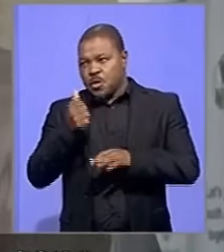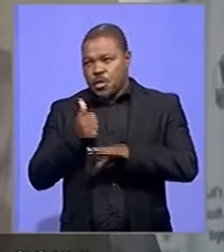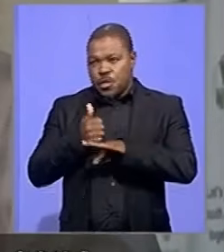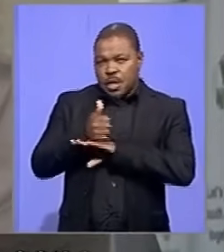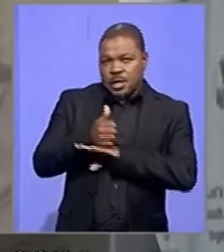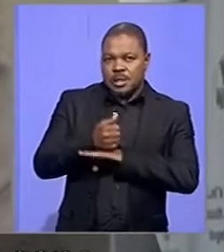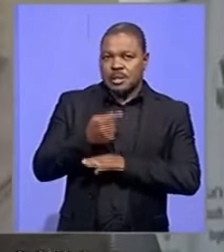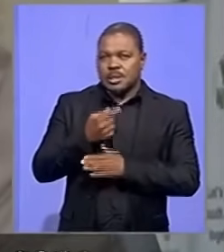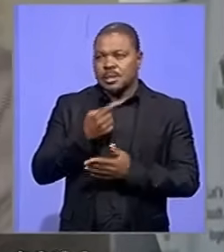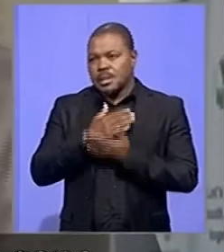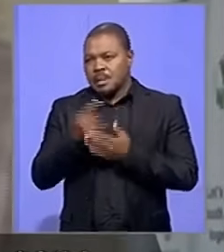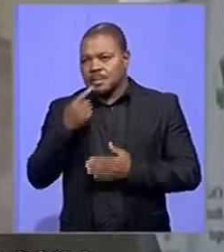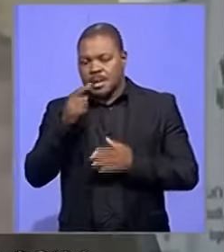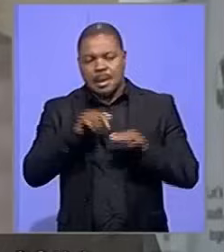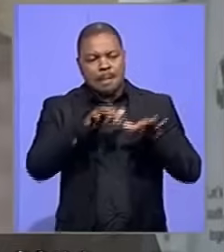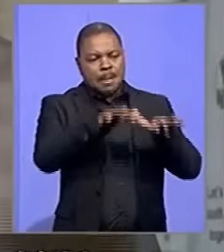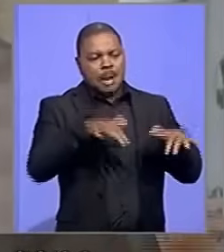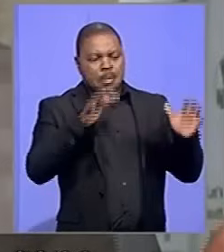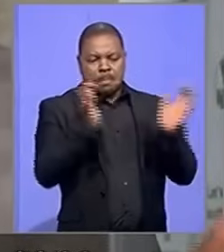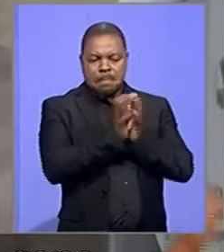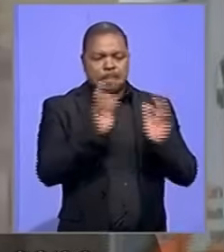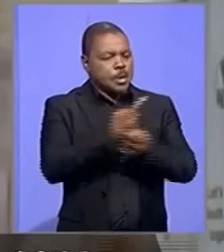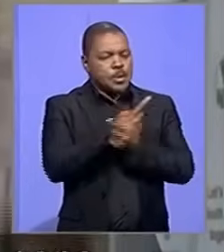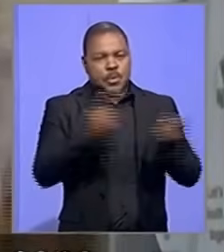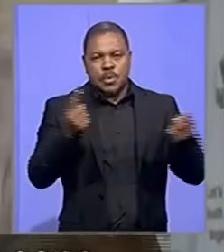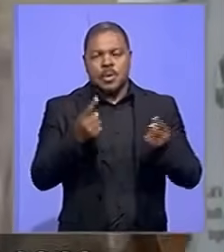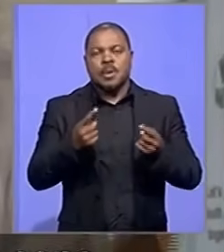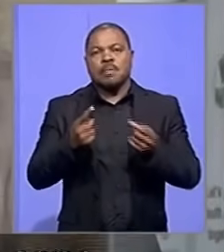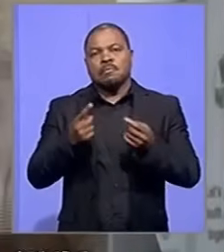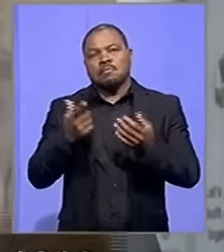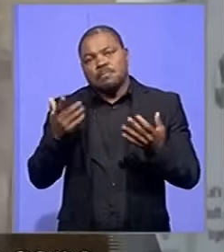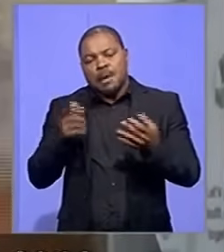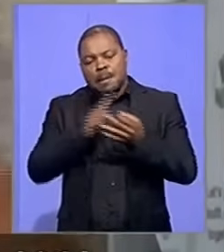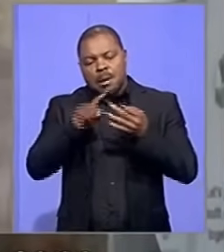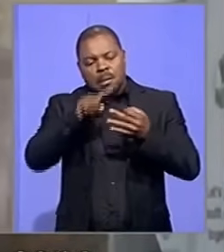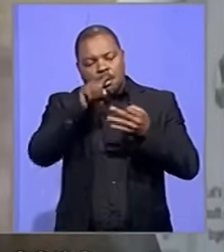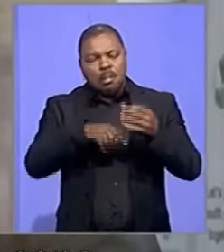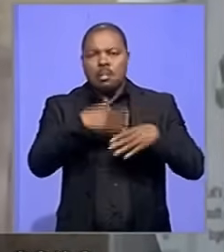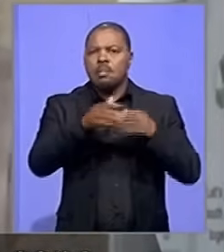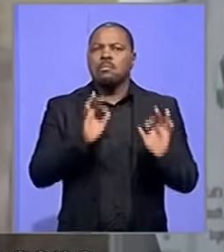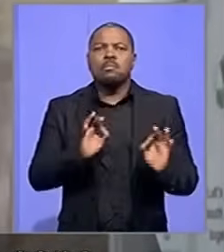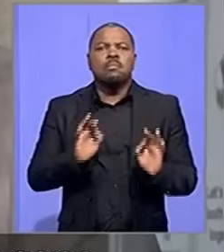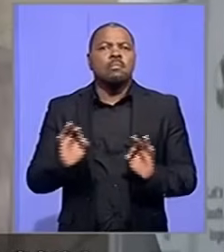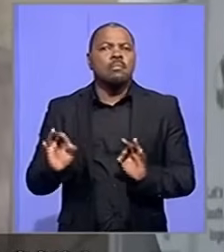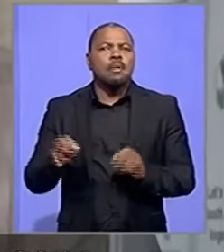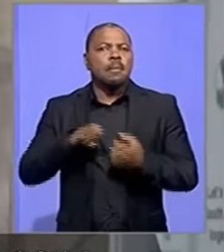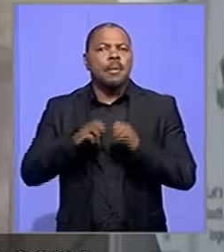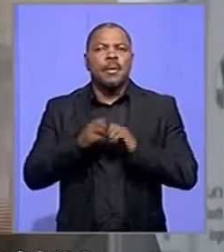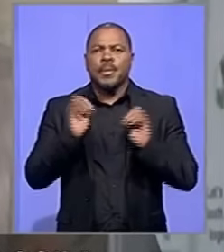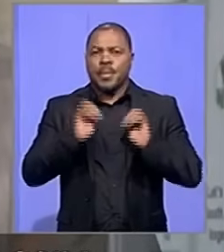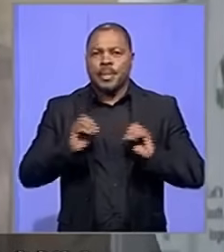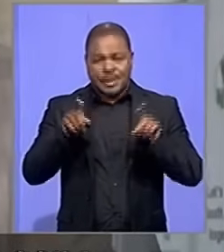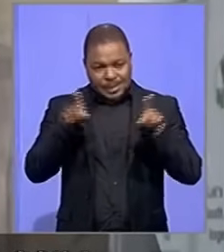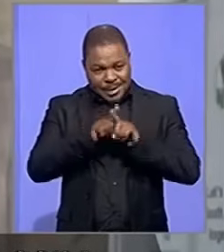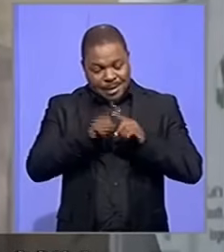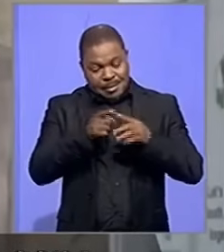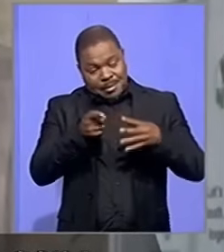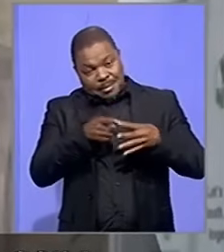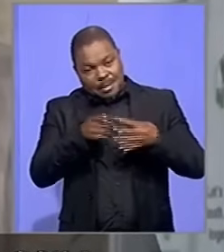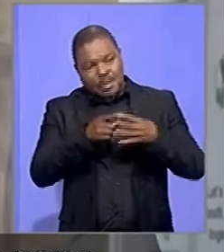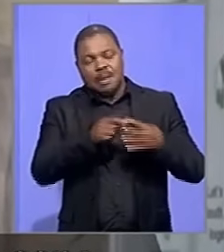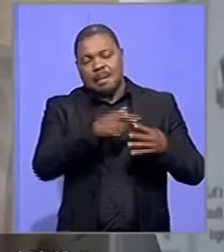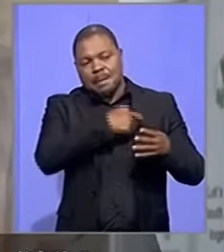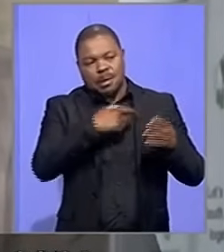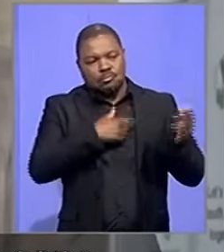when the parliament would not sit yesterday, and all those things happened accordingly and planned. This one also will happen